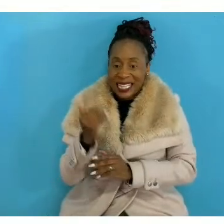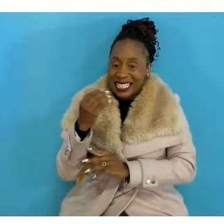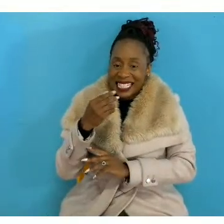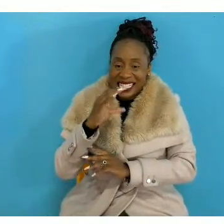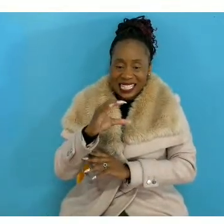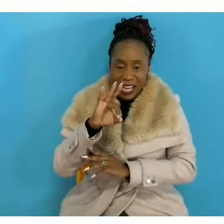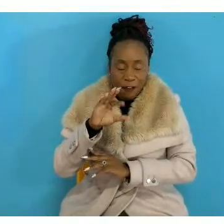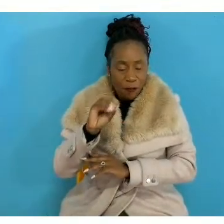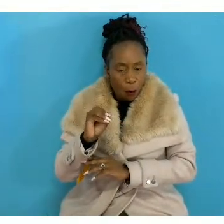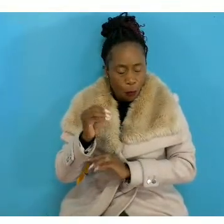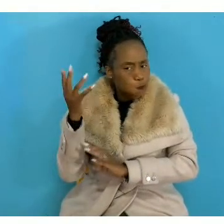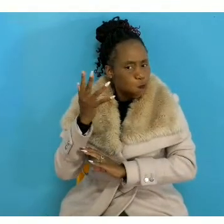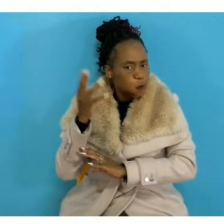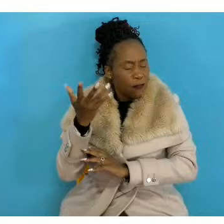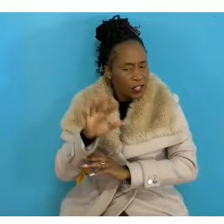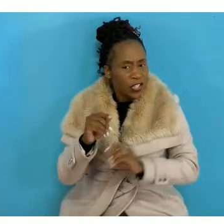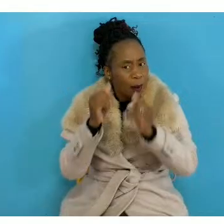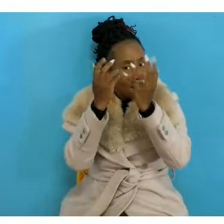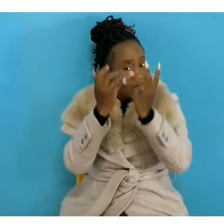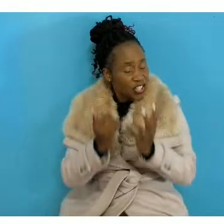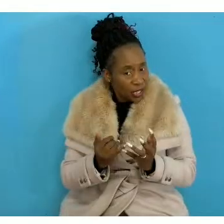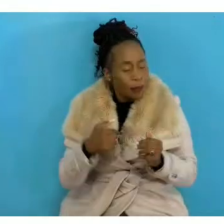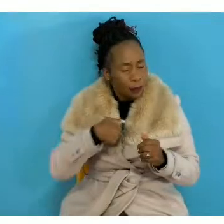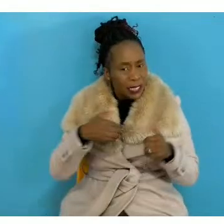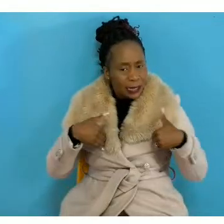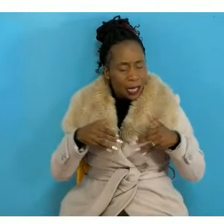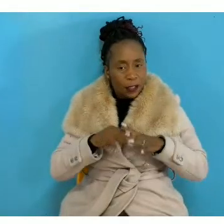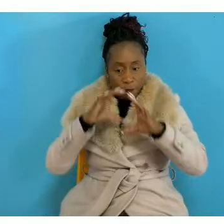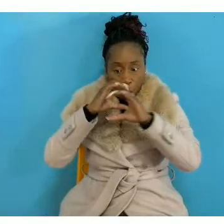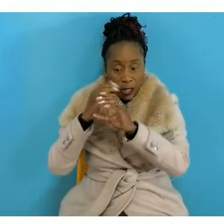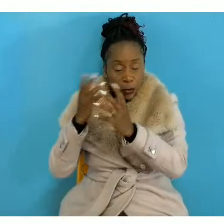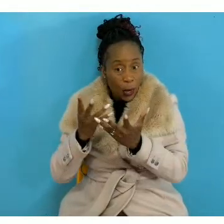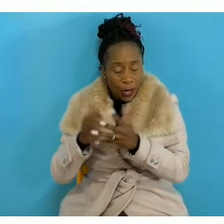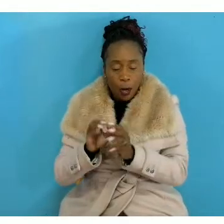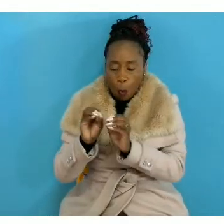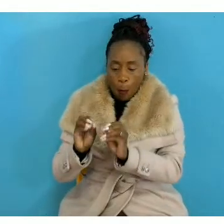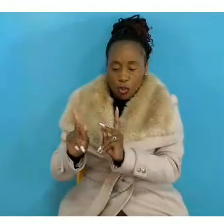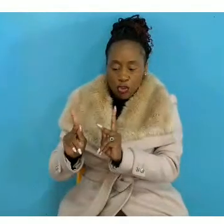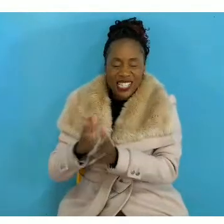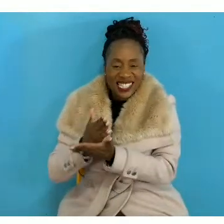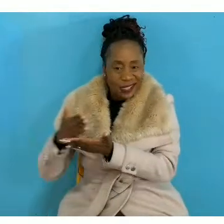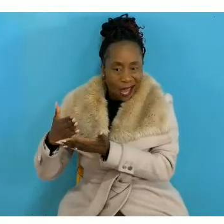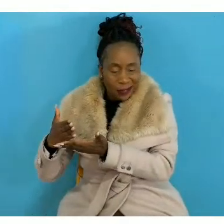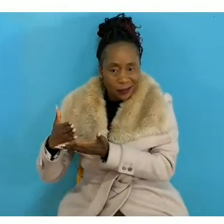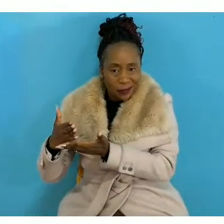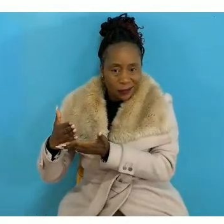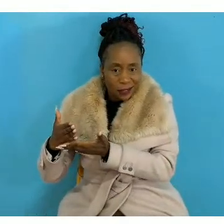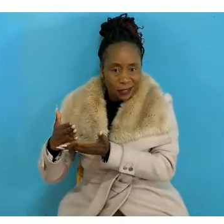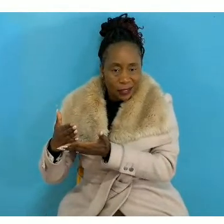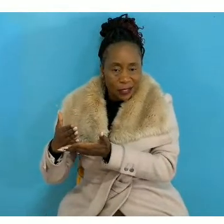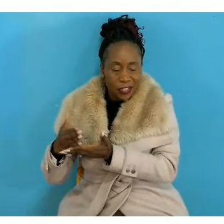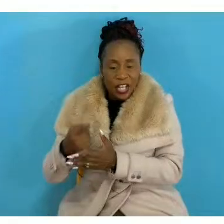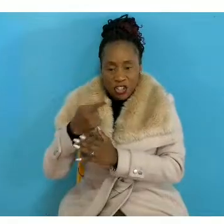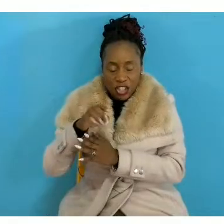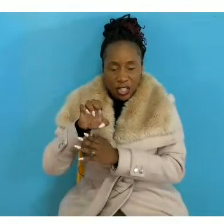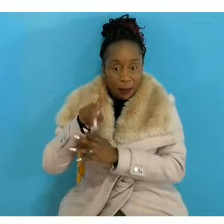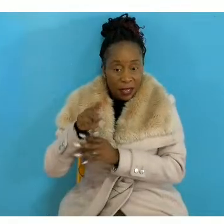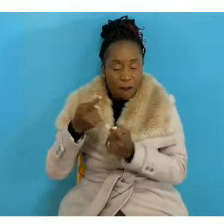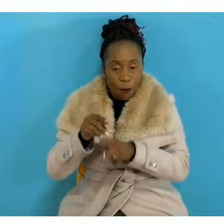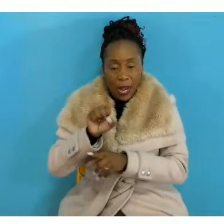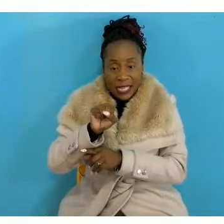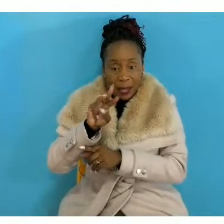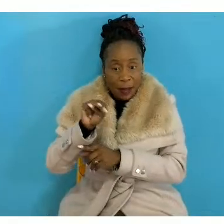the budget side. I'll start by focusing on the opportunity side at GEP for the SMMEs